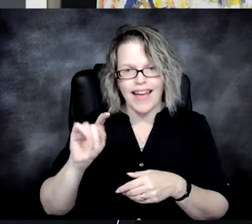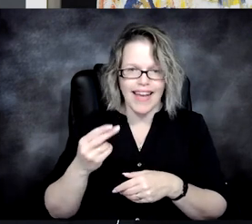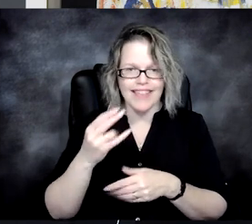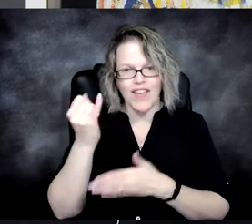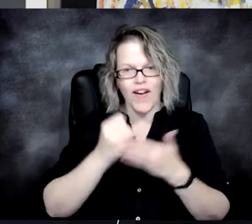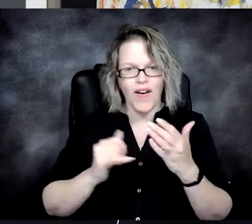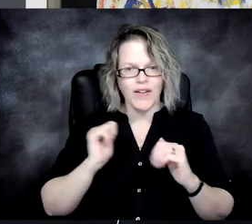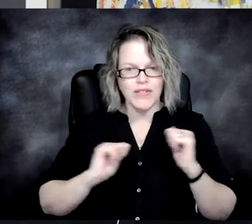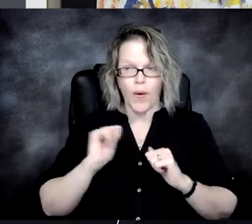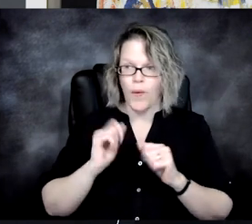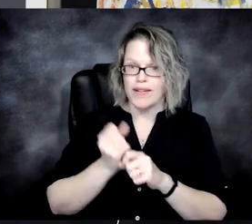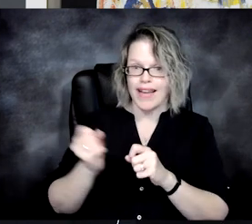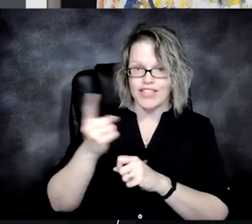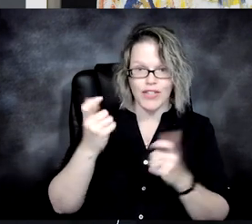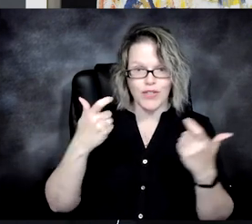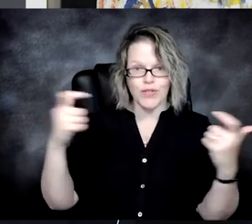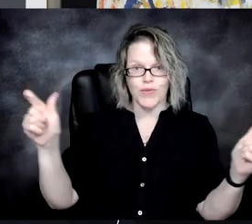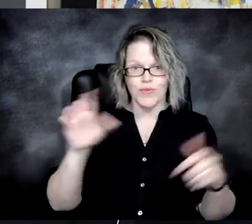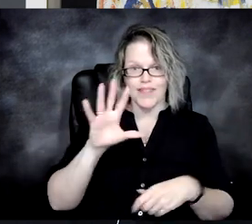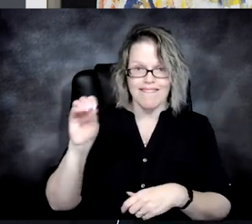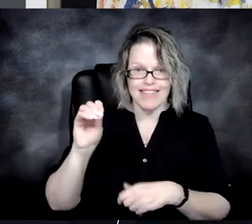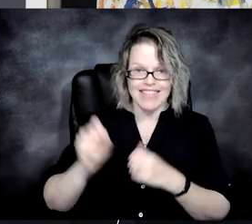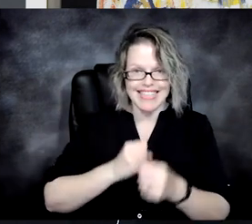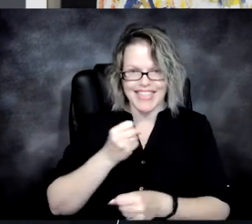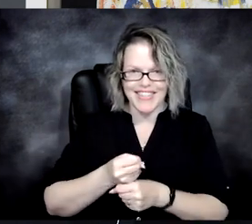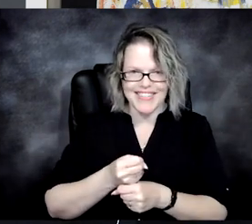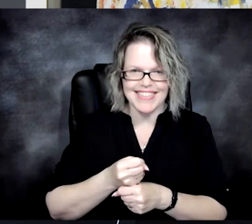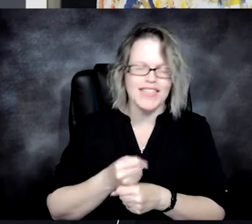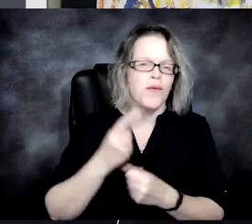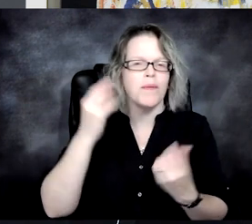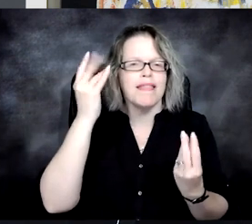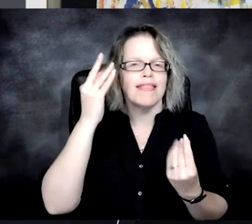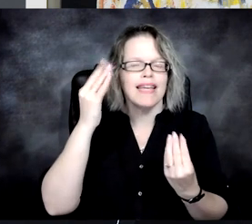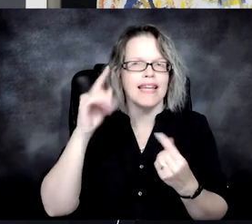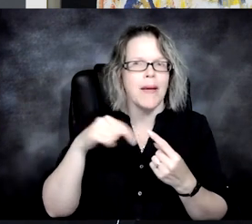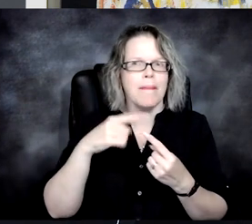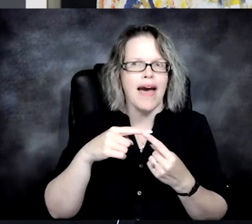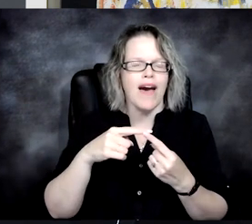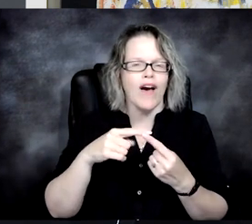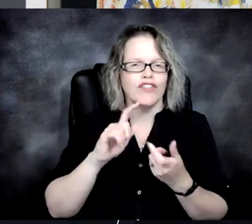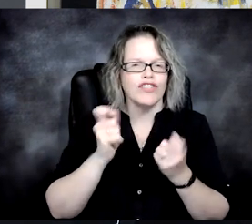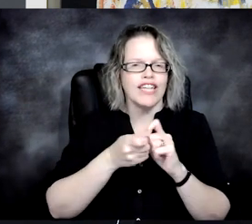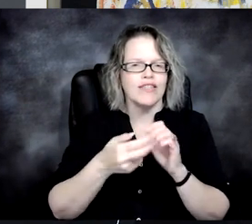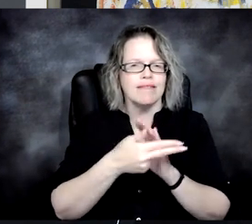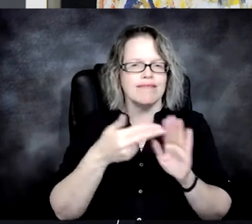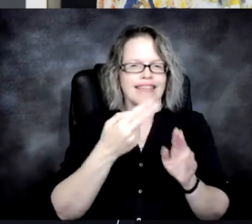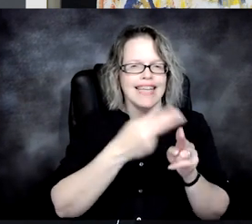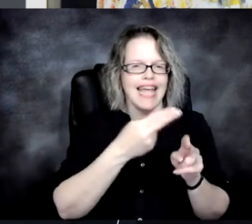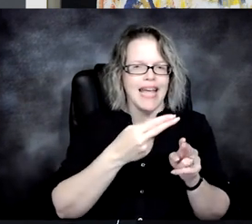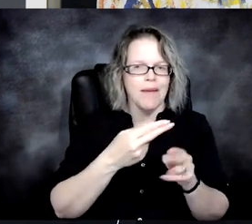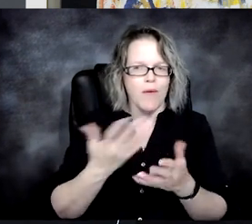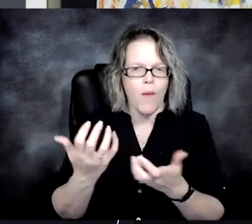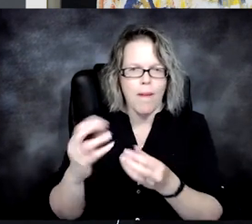Next year is a huge year for us, our 50th year. And as part of that, we have been thinking about a little bit of a rebrand. We've engaged students